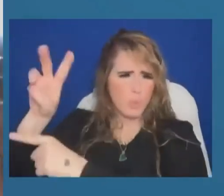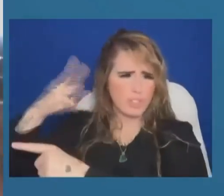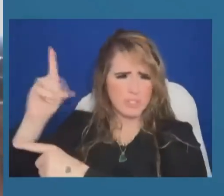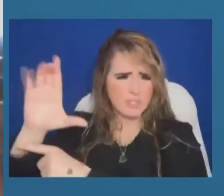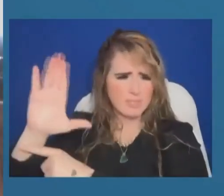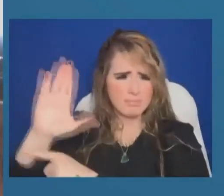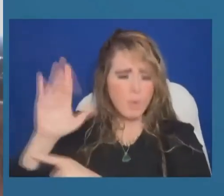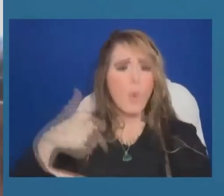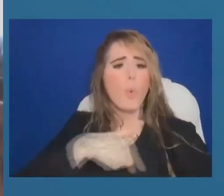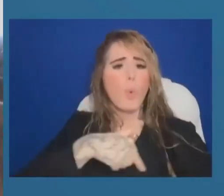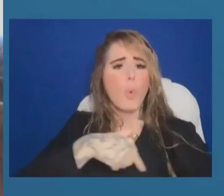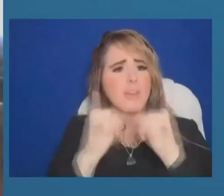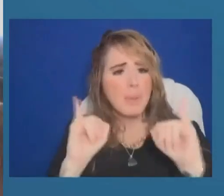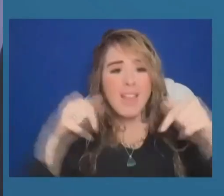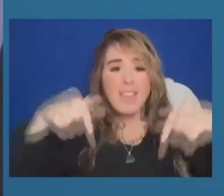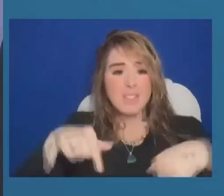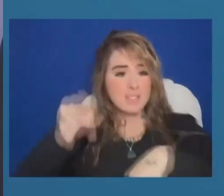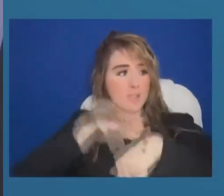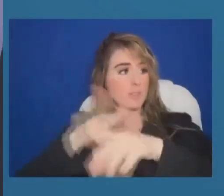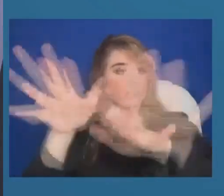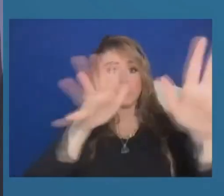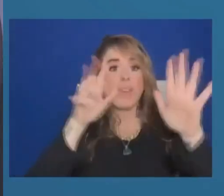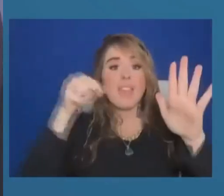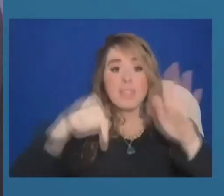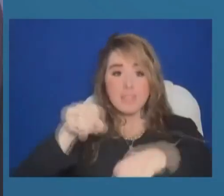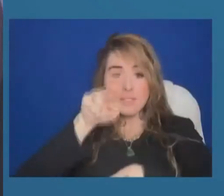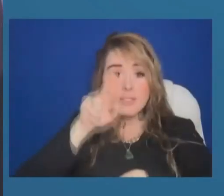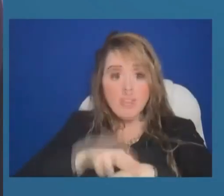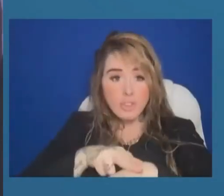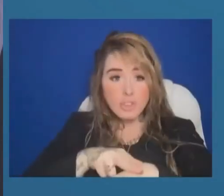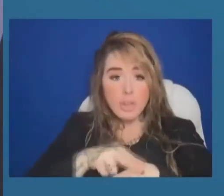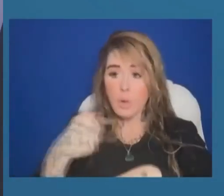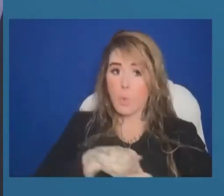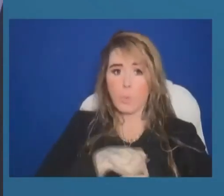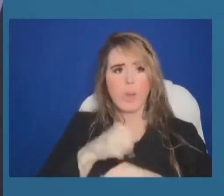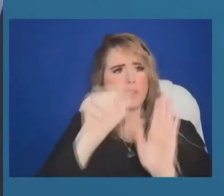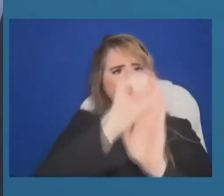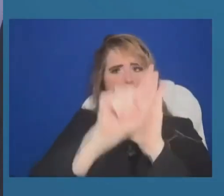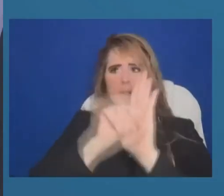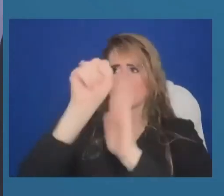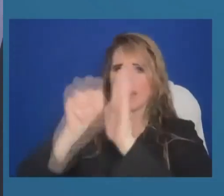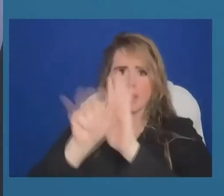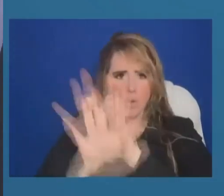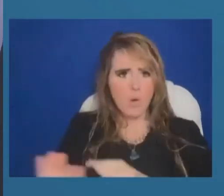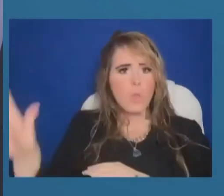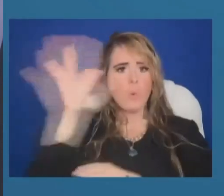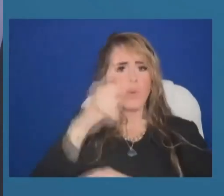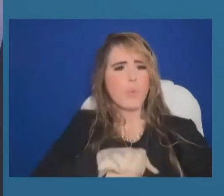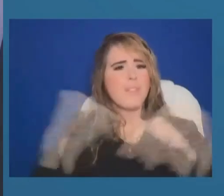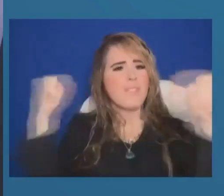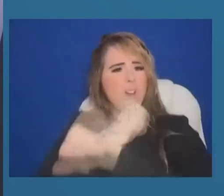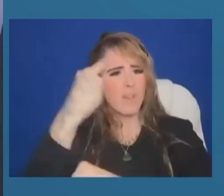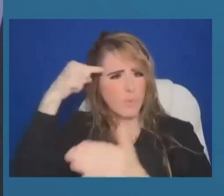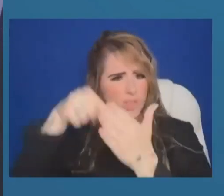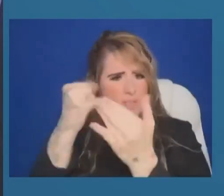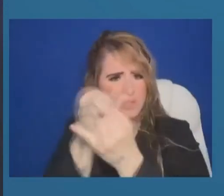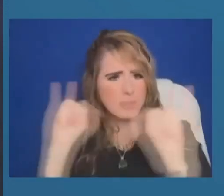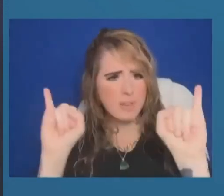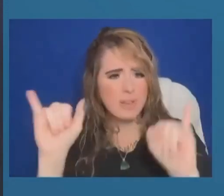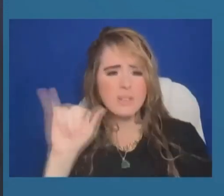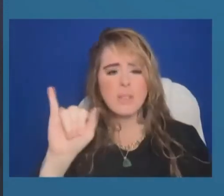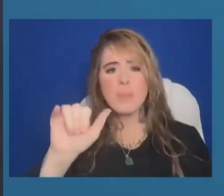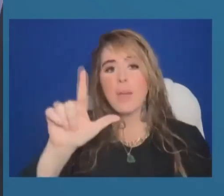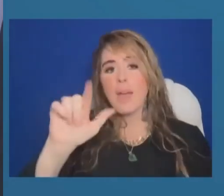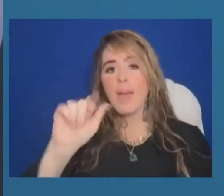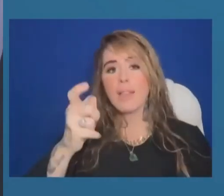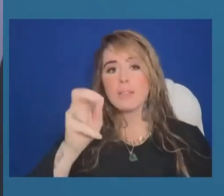we are a nation of states. This is what we fought for. This is what people like Alexander Hamilton and